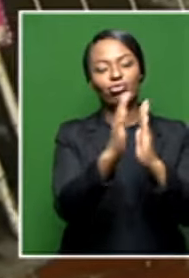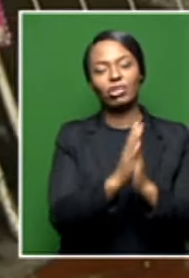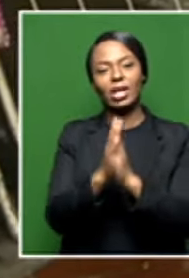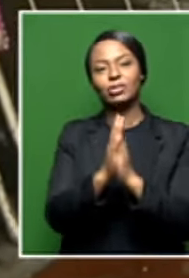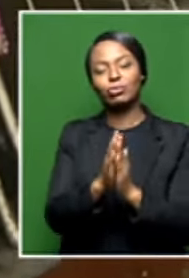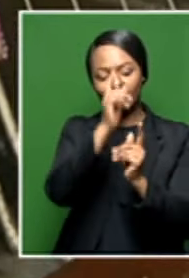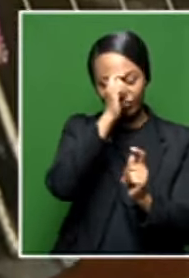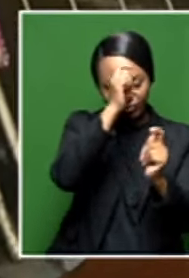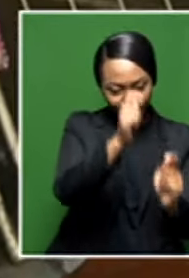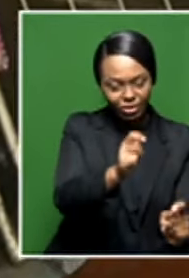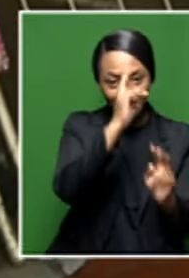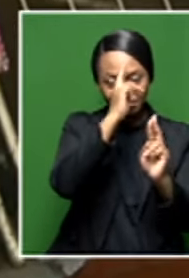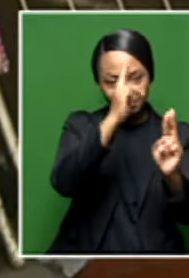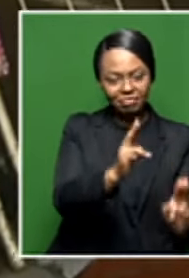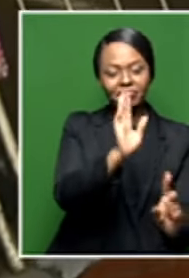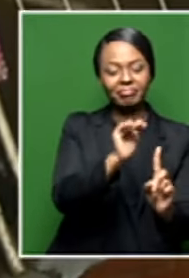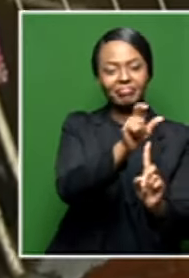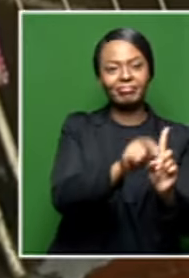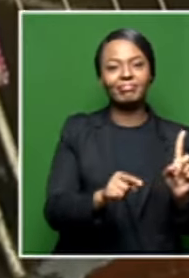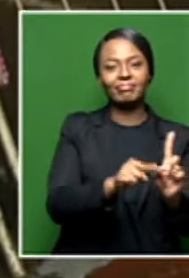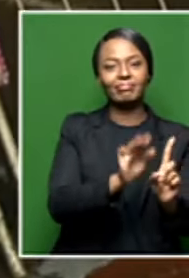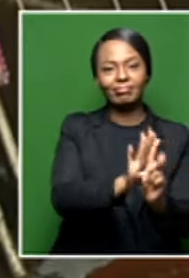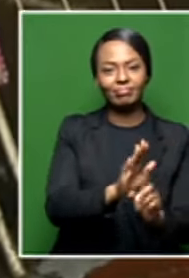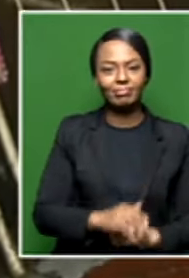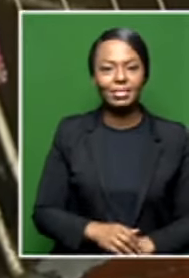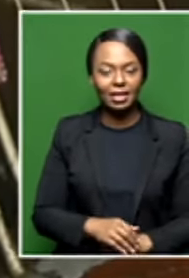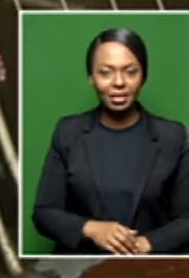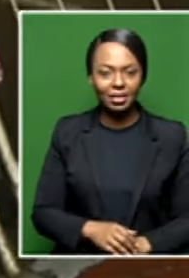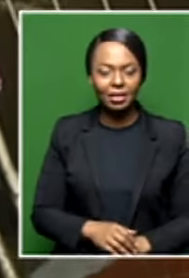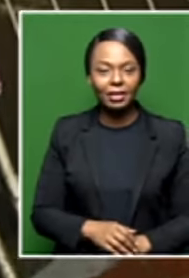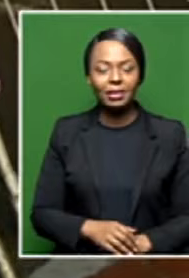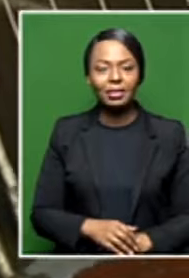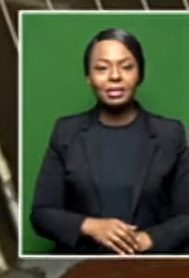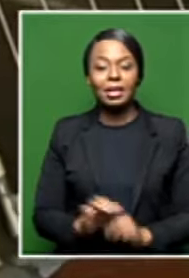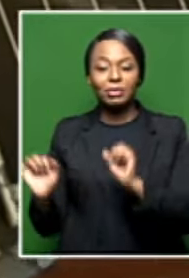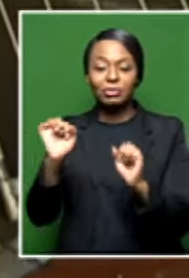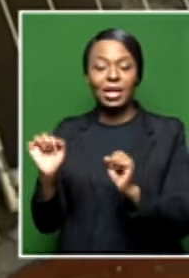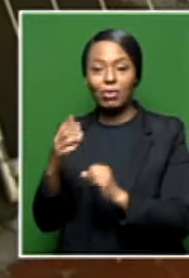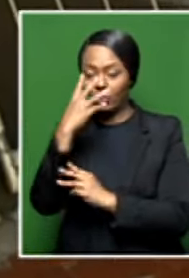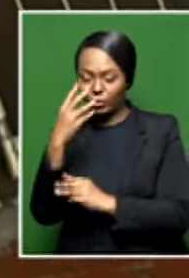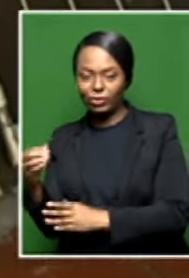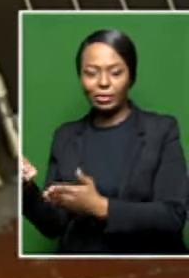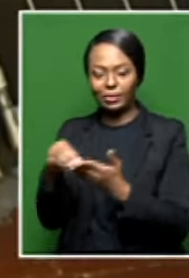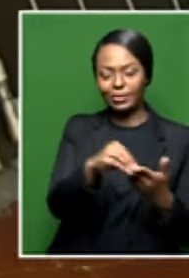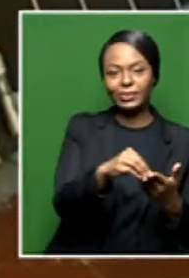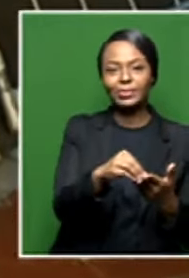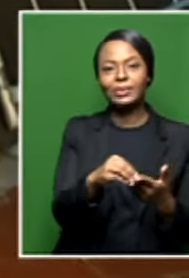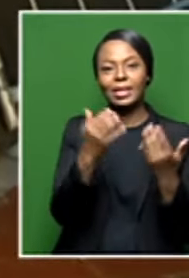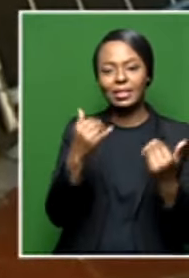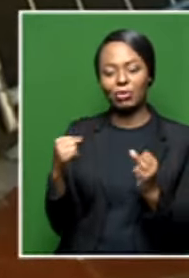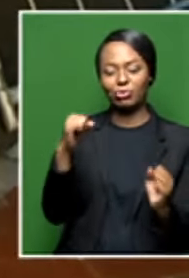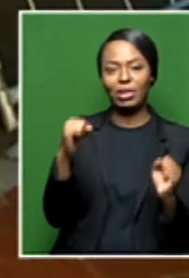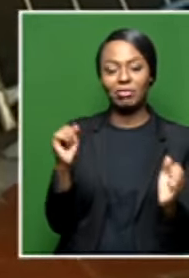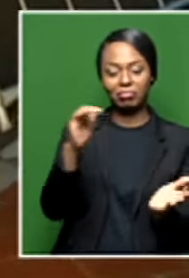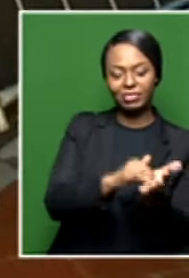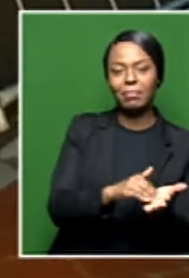to him before, of course, the cortege is expected to arrive here in Adderley Street in the next few minutes or so. Those, of course,